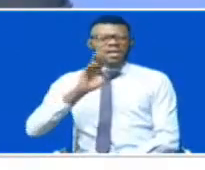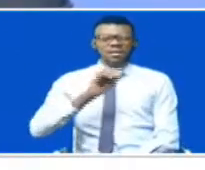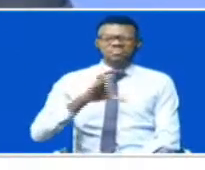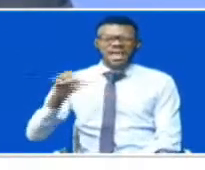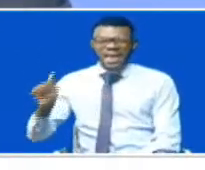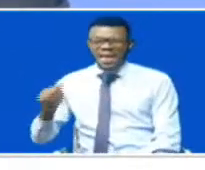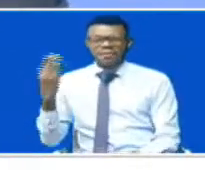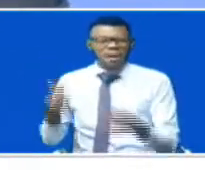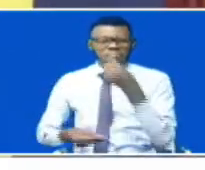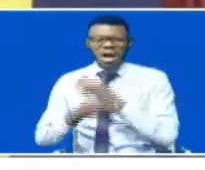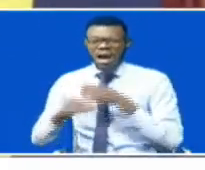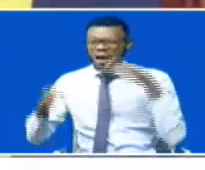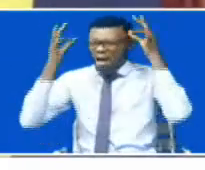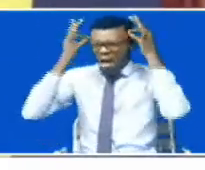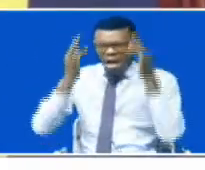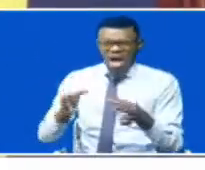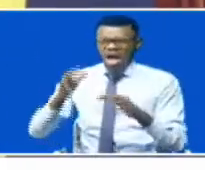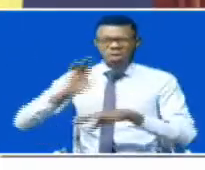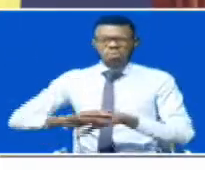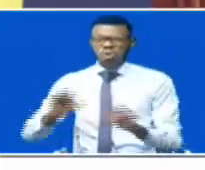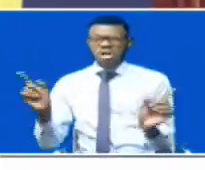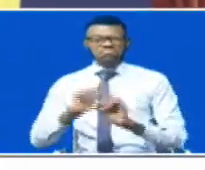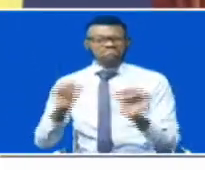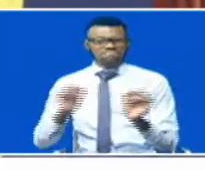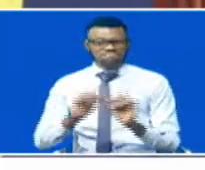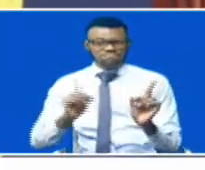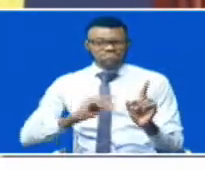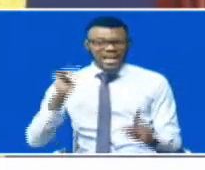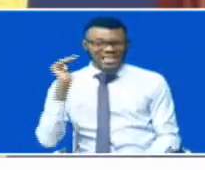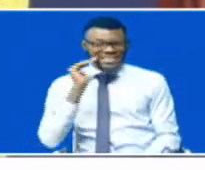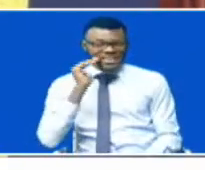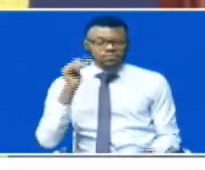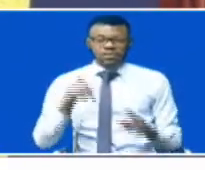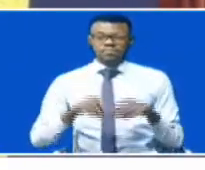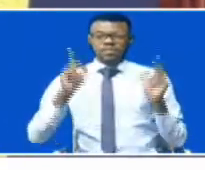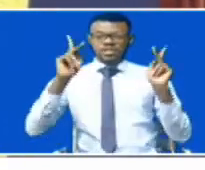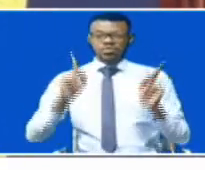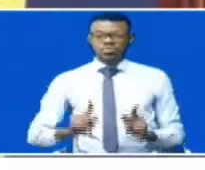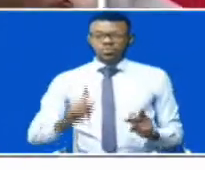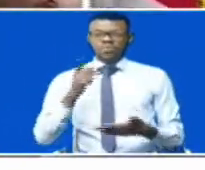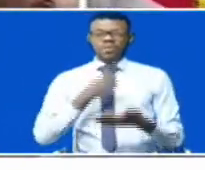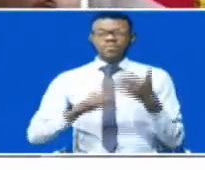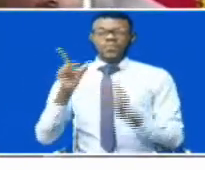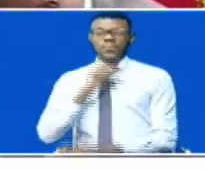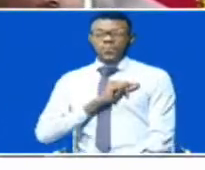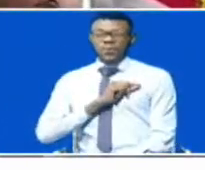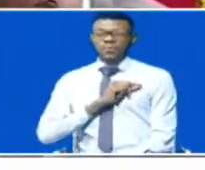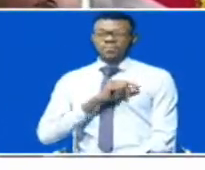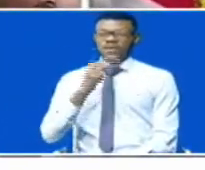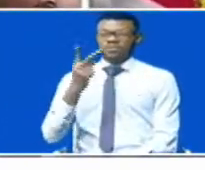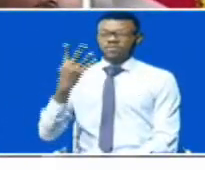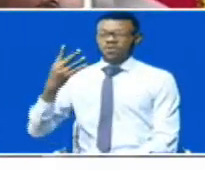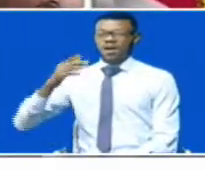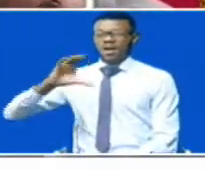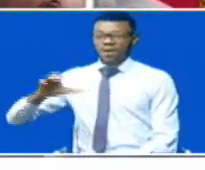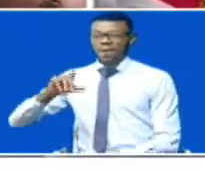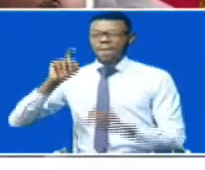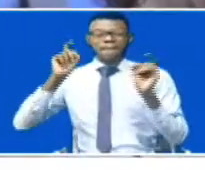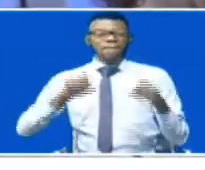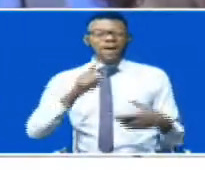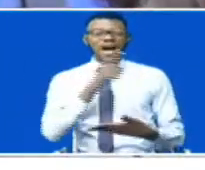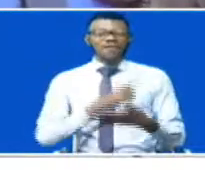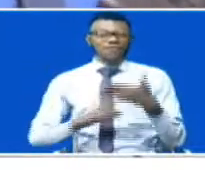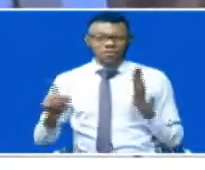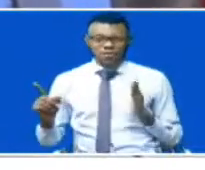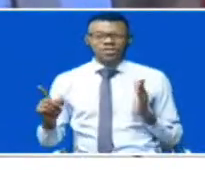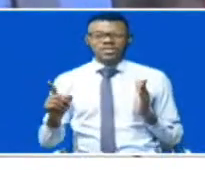be bribed to make decisions. Already, Siaya and Kisumu have approved the bill. 24 counties are required to approve it to